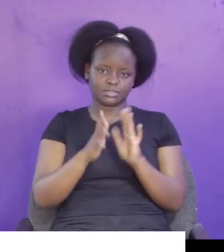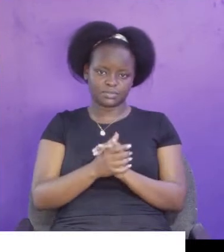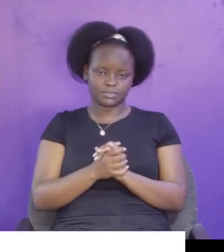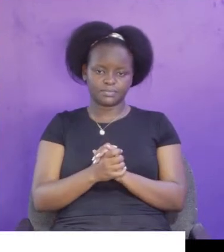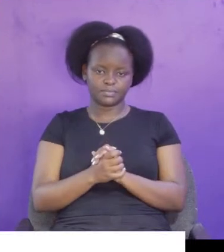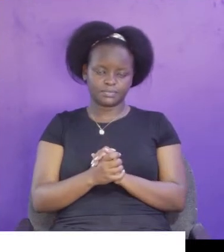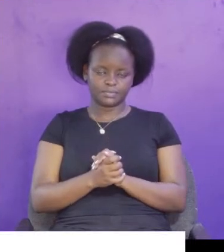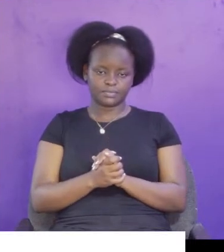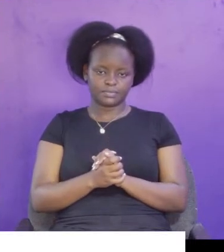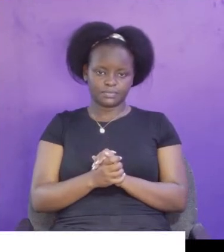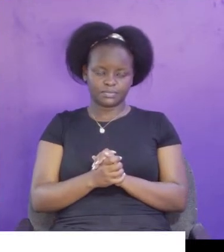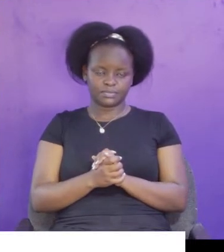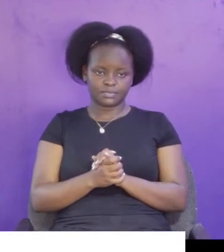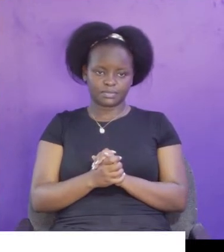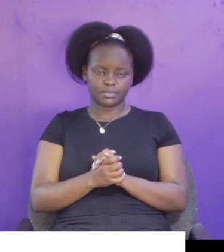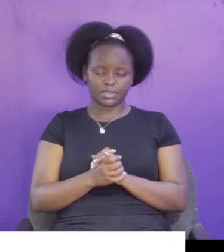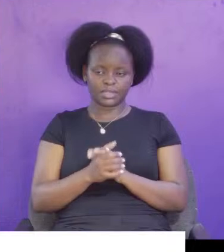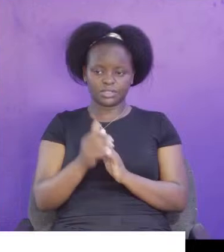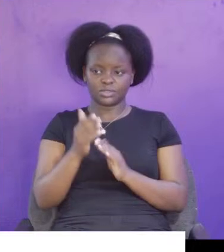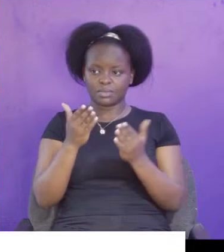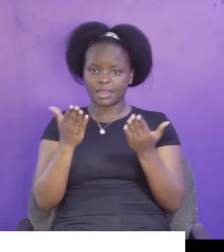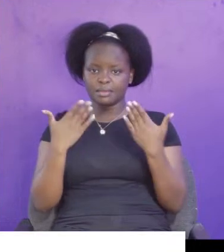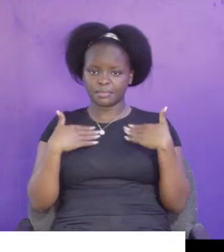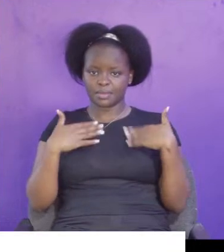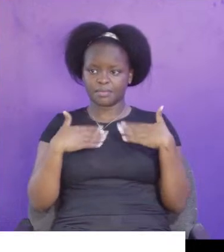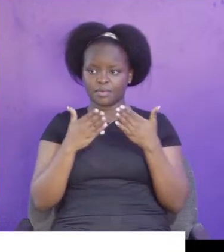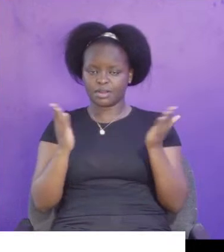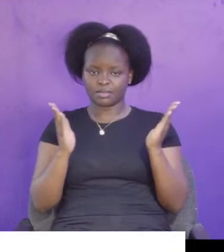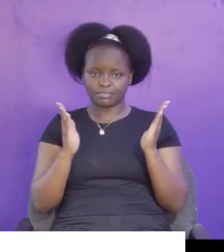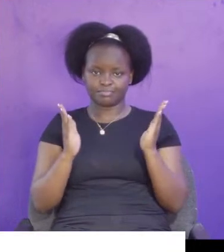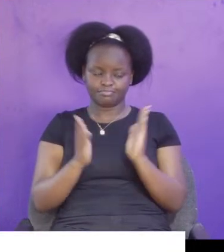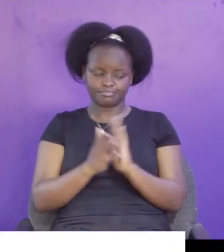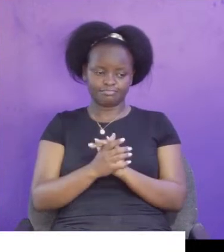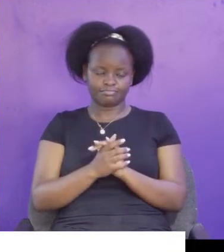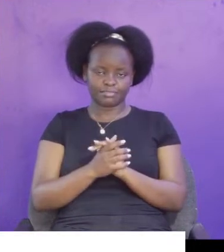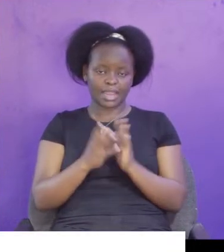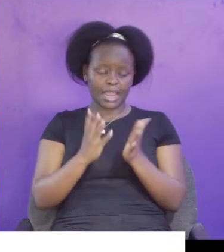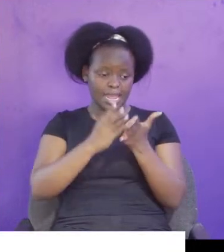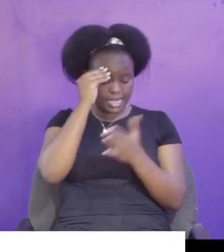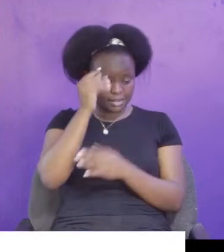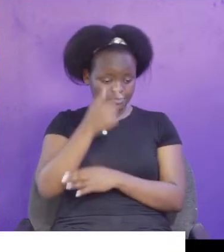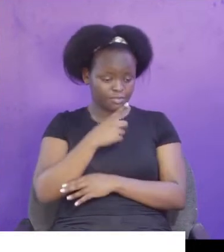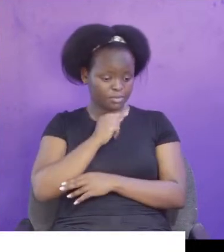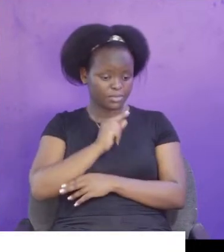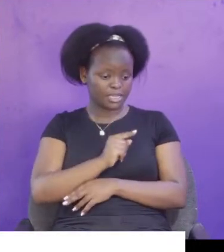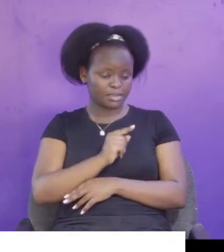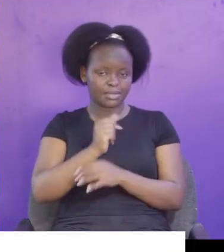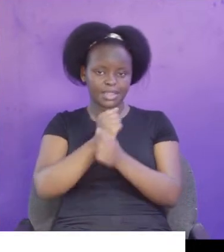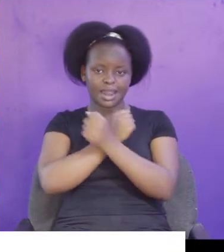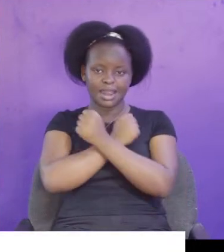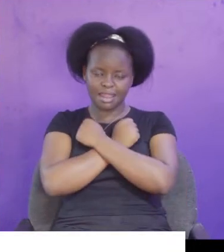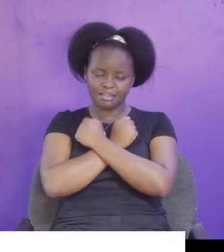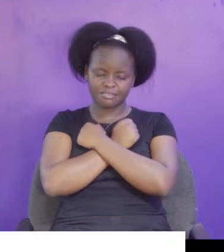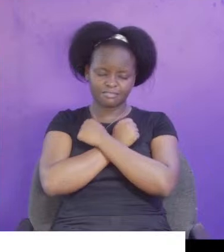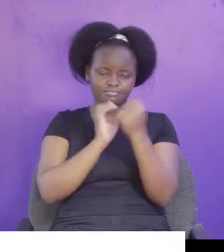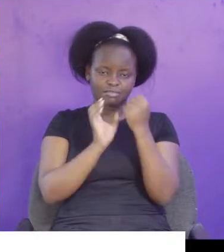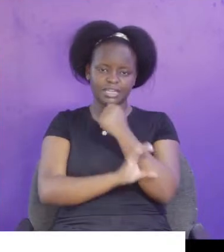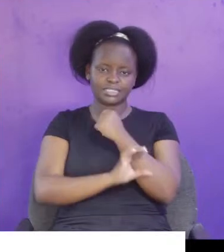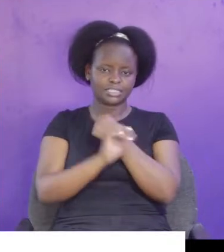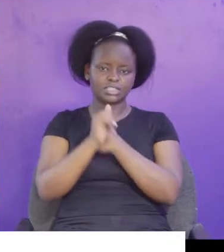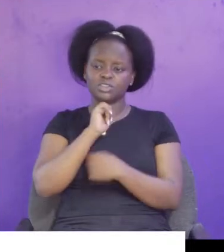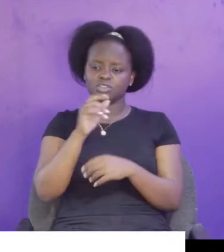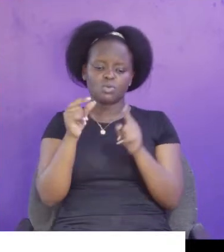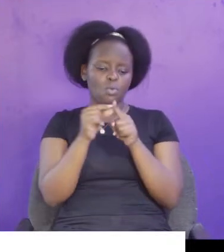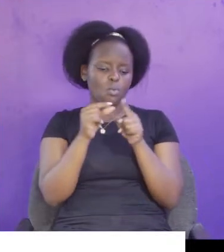To my fellow mourners, I learned from him that love for country is not just in words, but